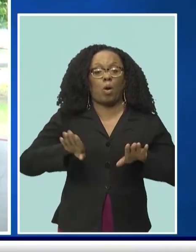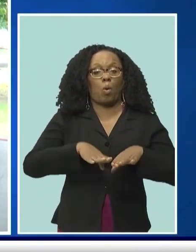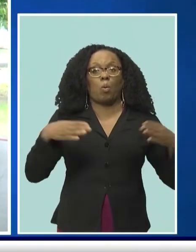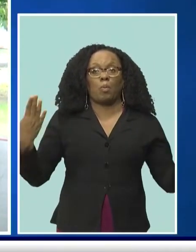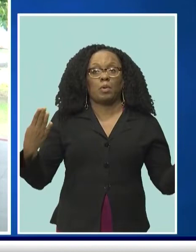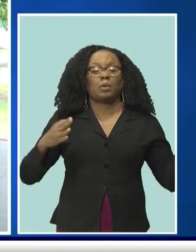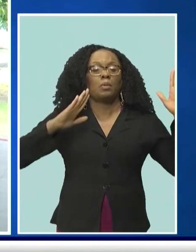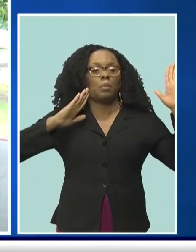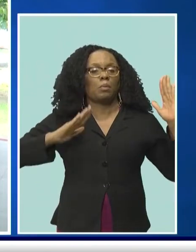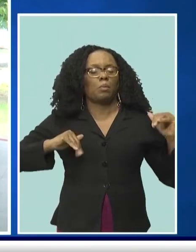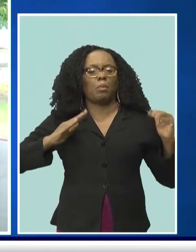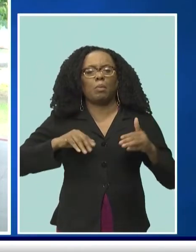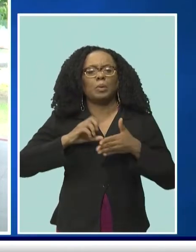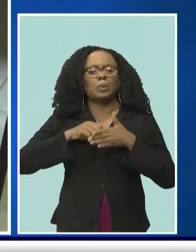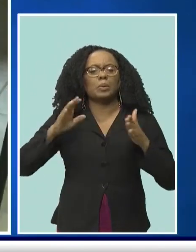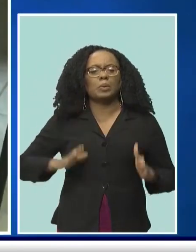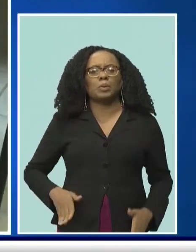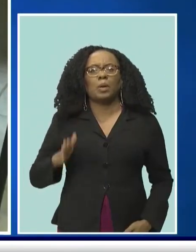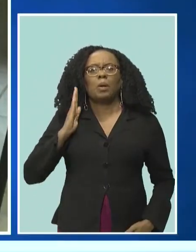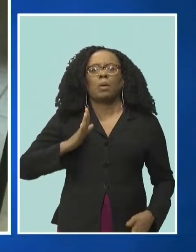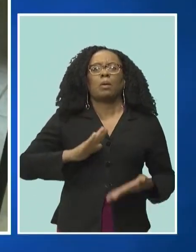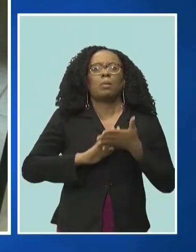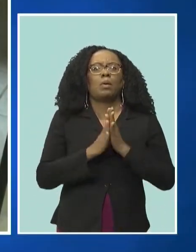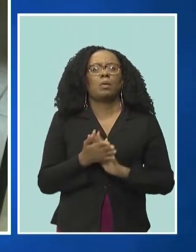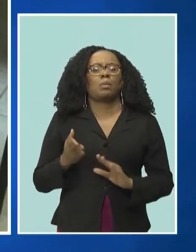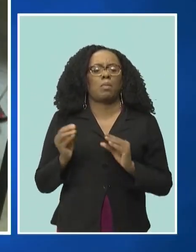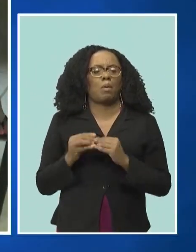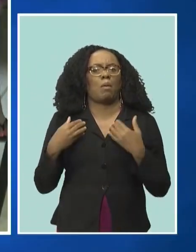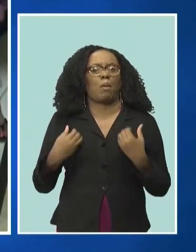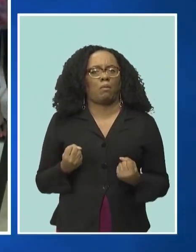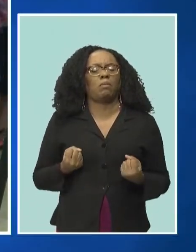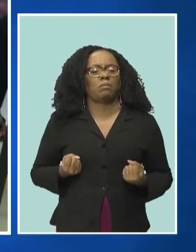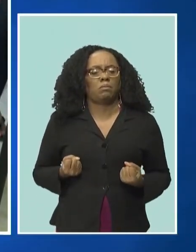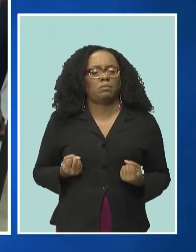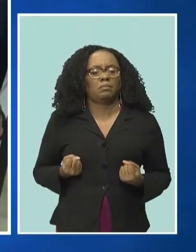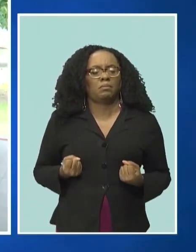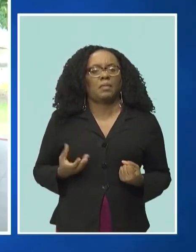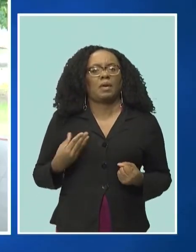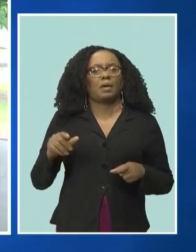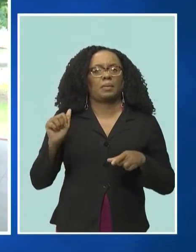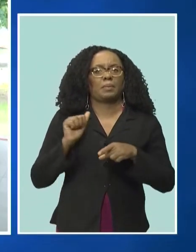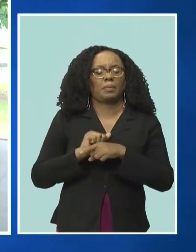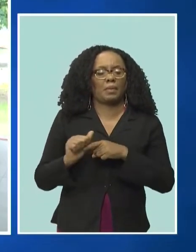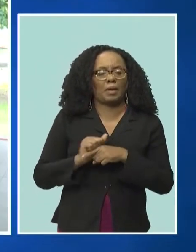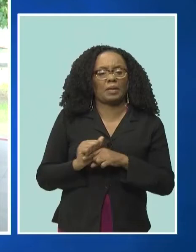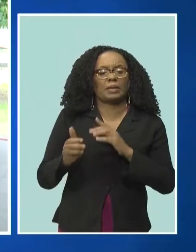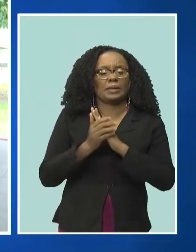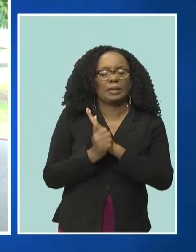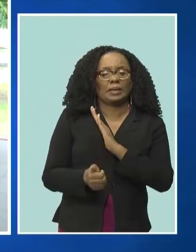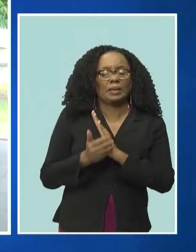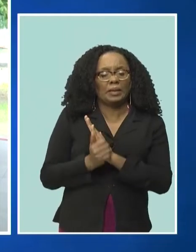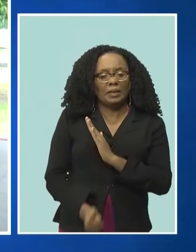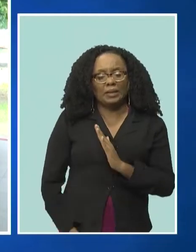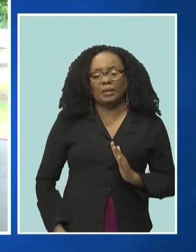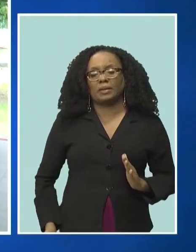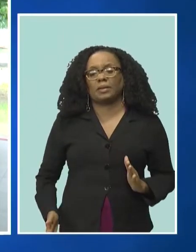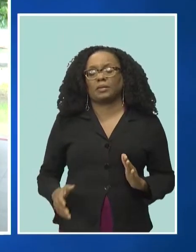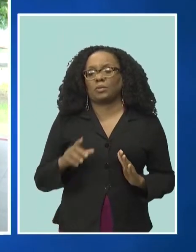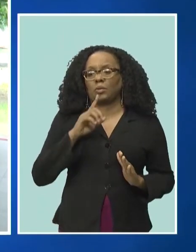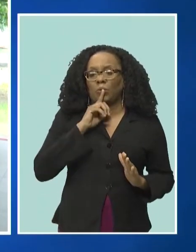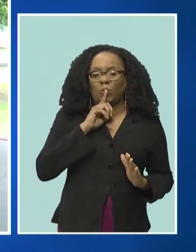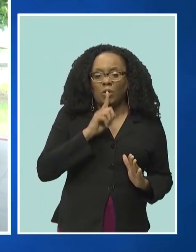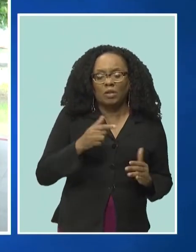get the students to become comfortable and confident while they practice their skills, hone their